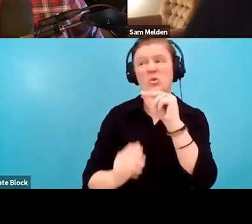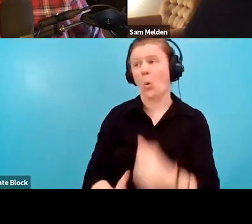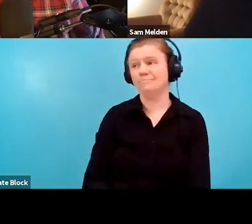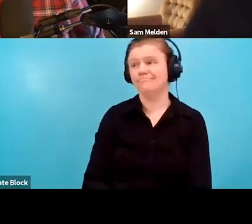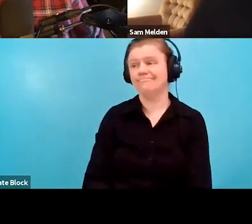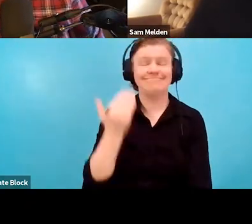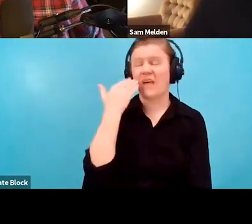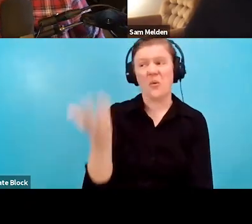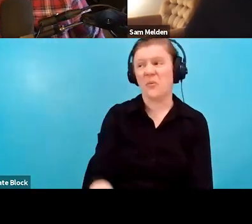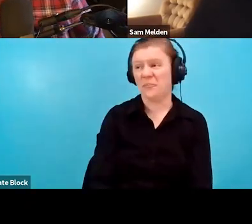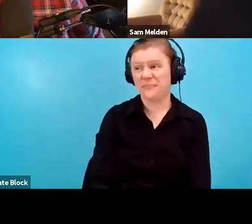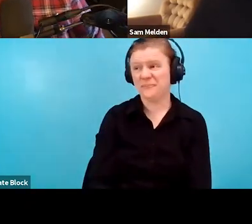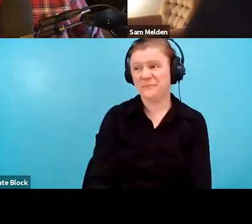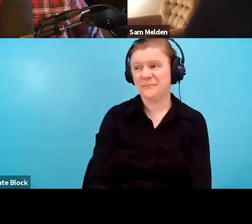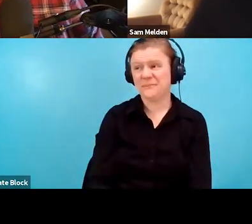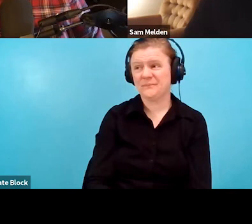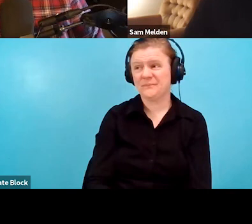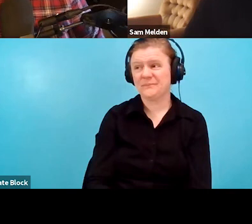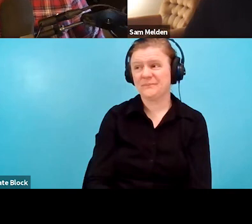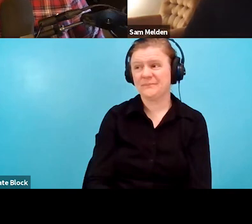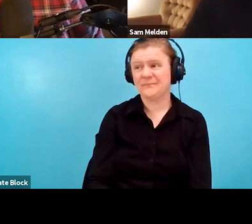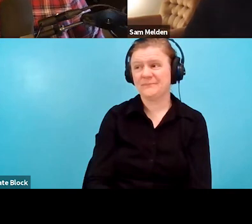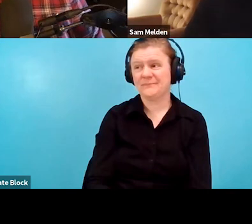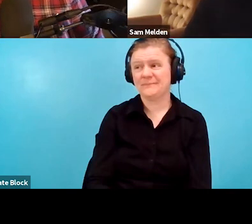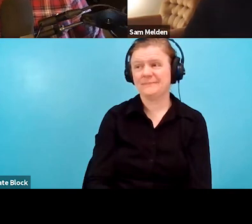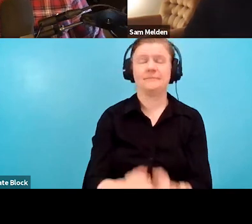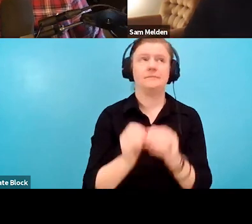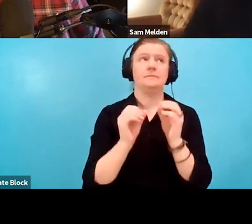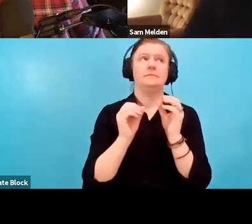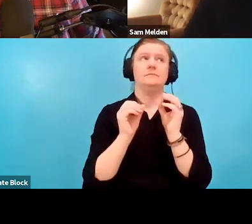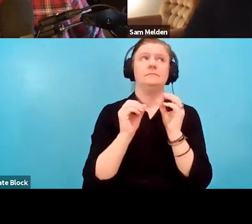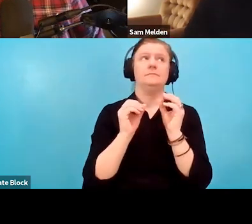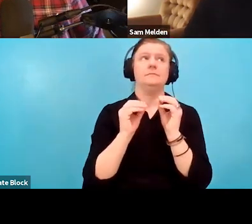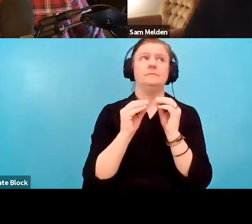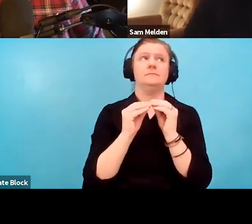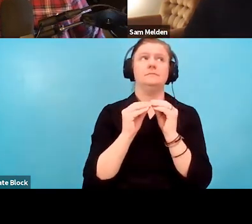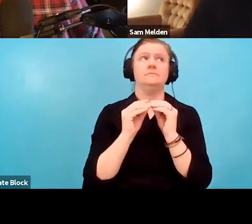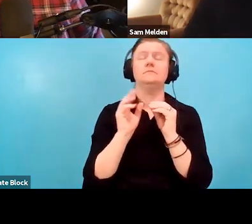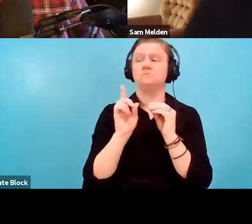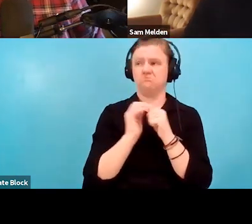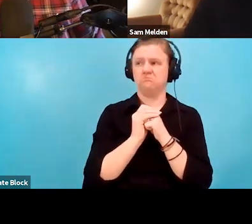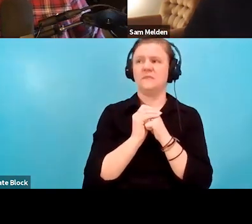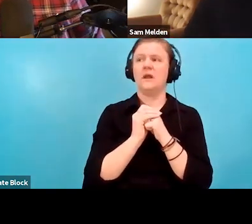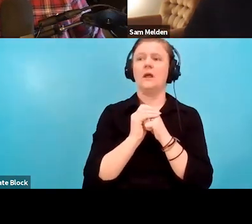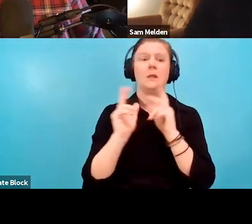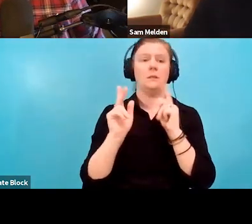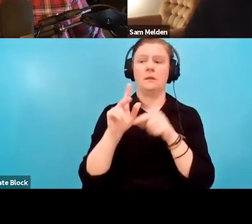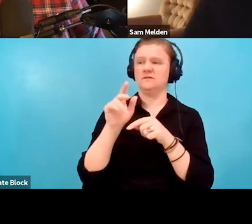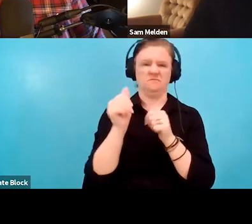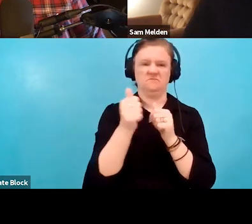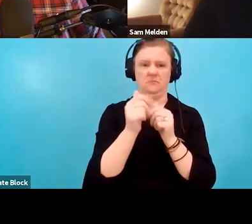know. The longer answer, which is, I think, more helpful, is there is a community of